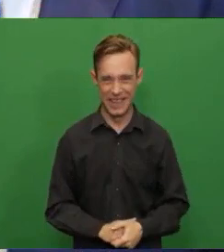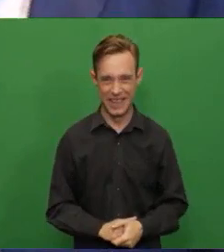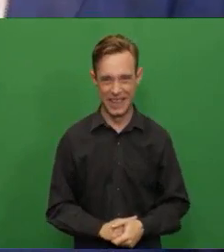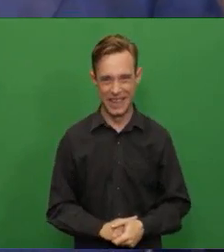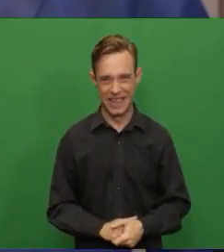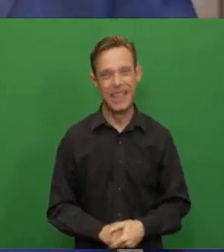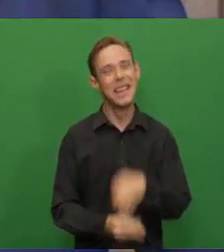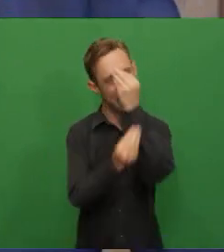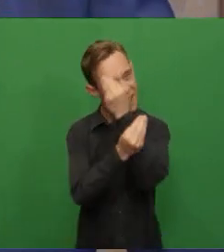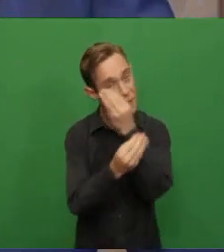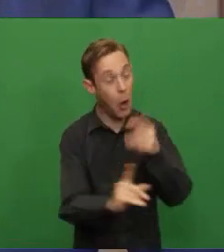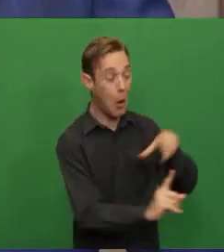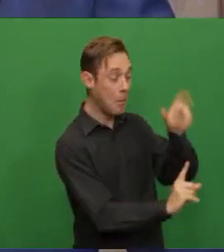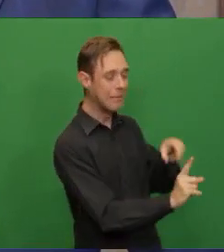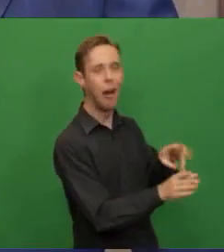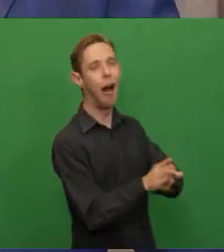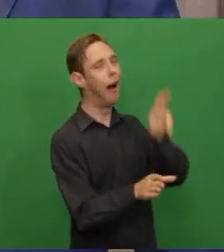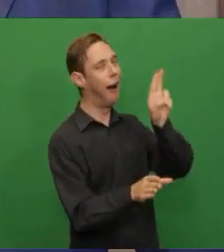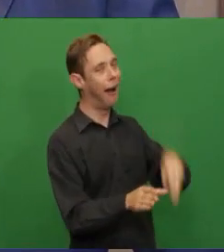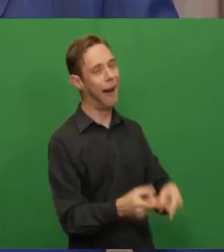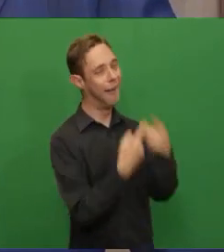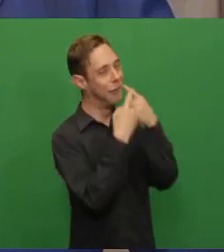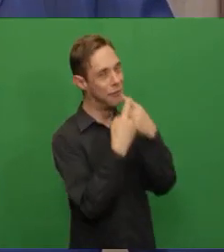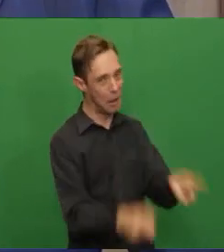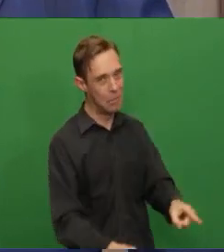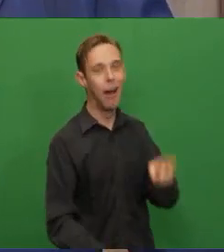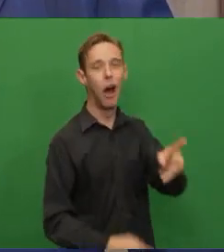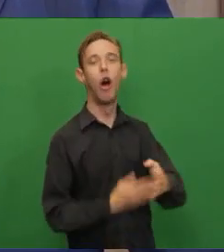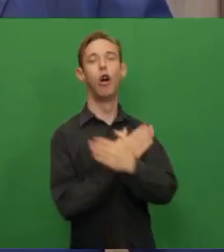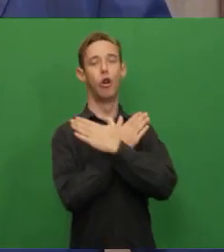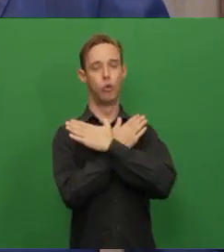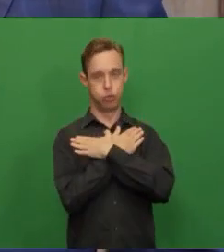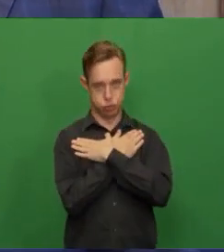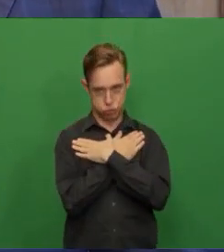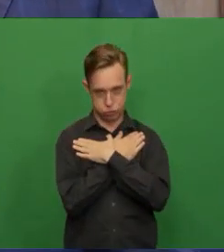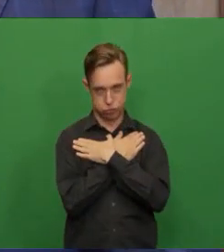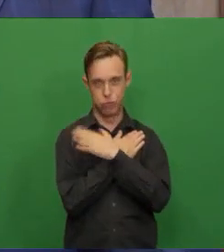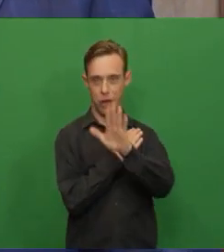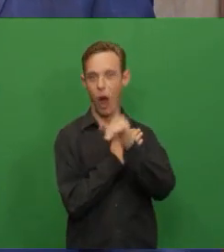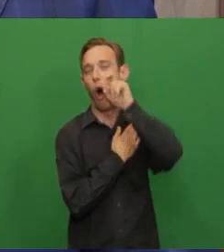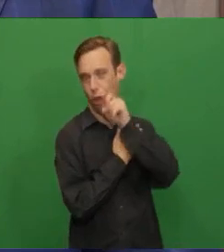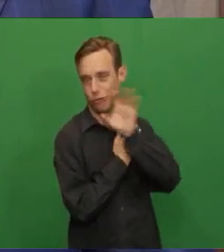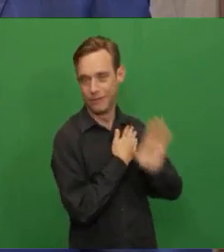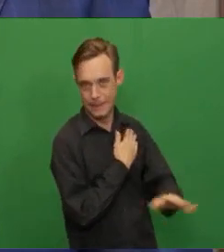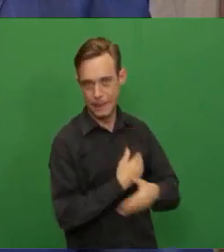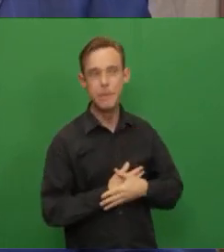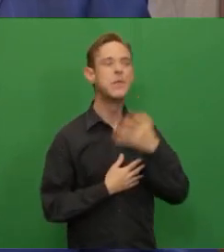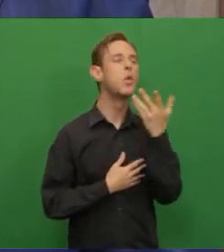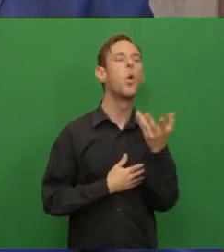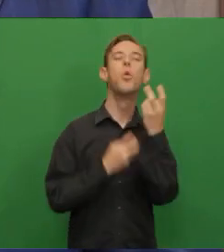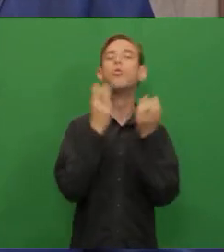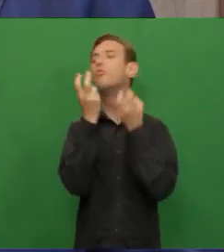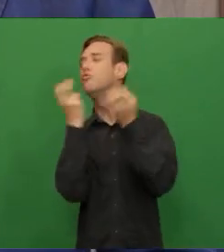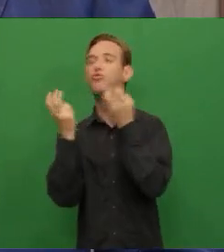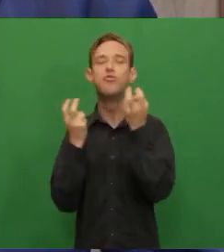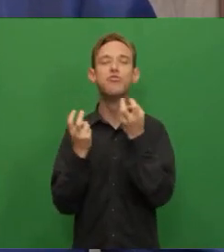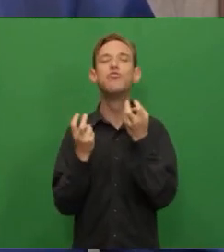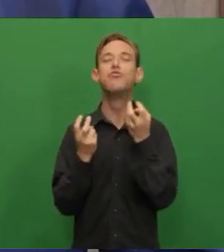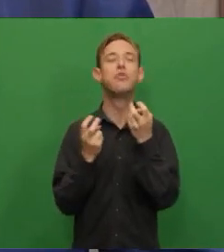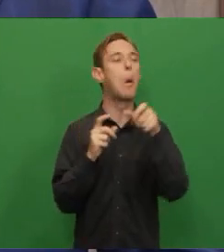He retired. And we are searching both internally and externally to